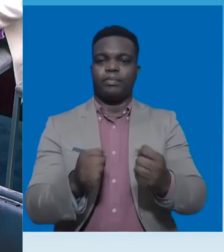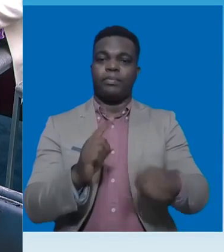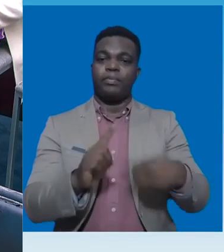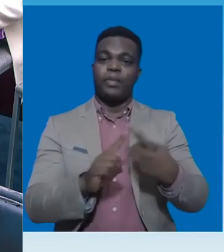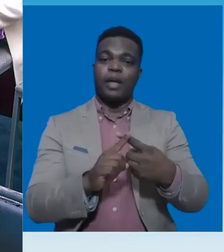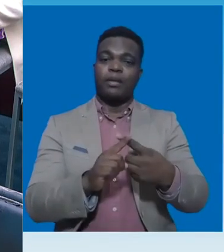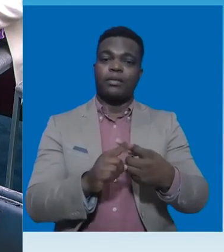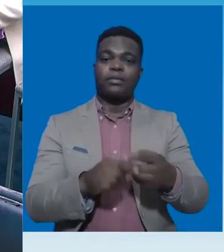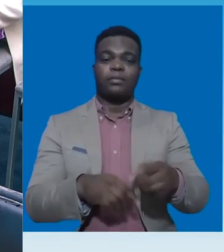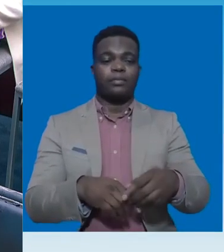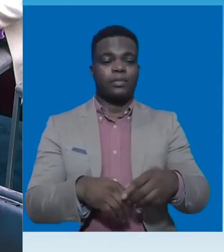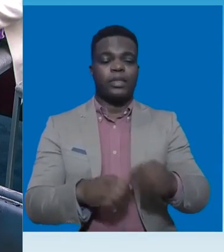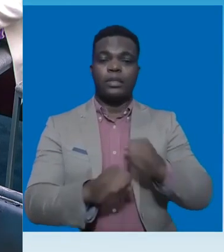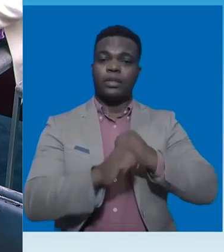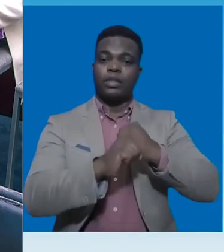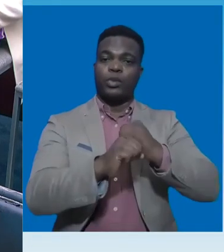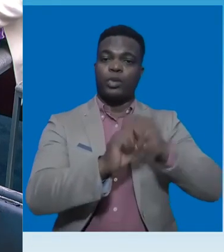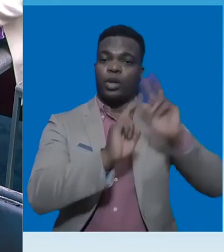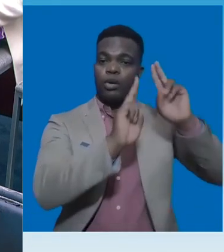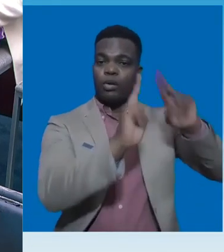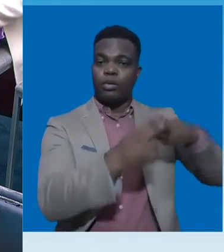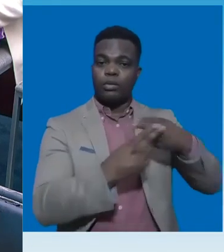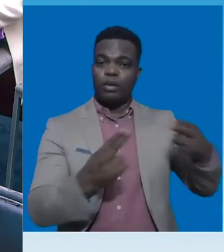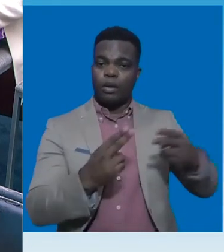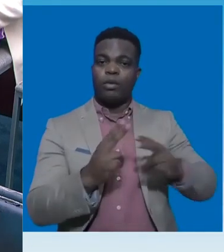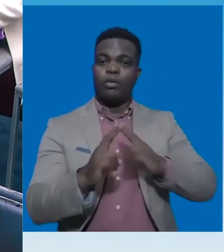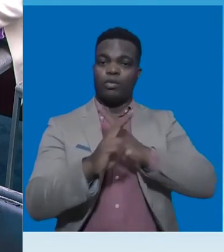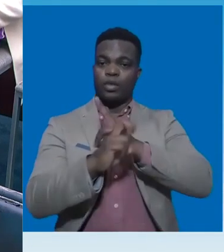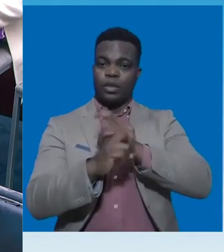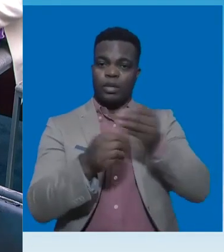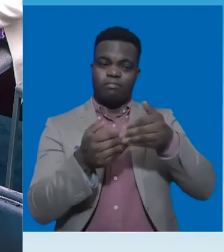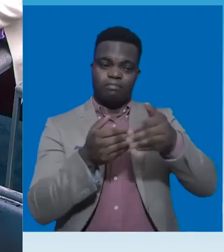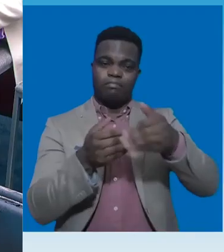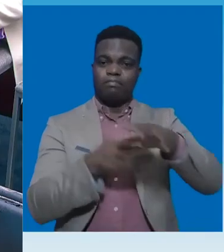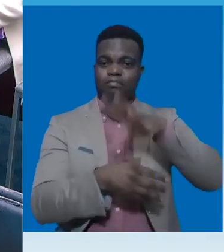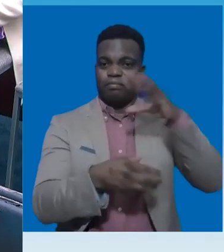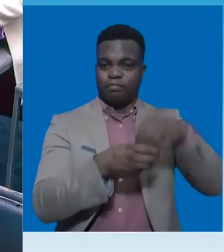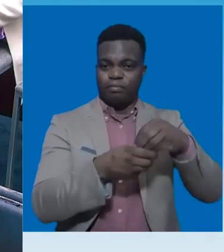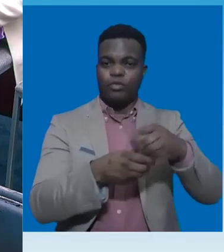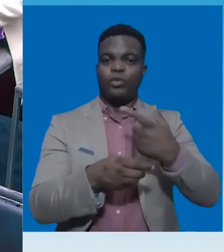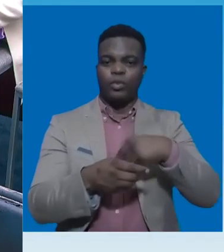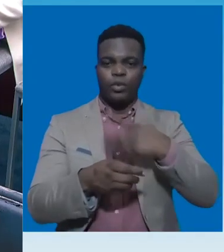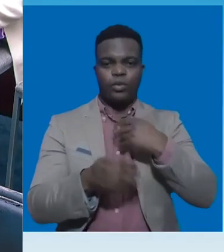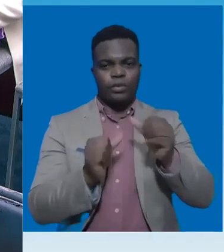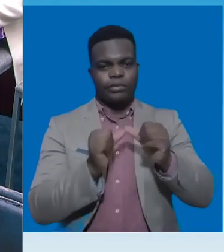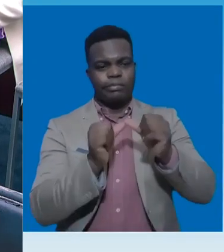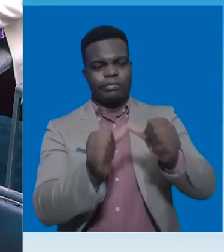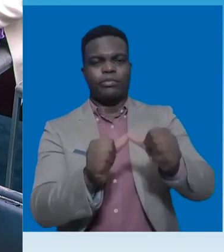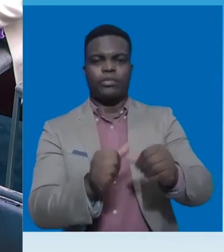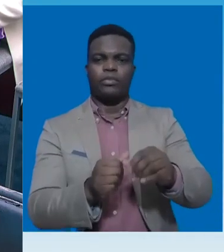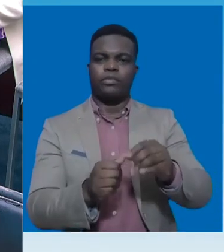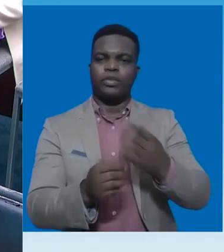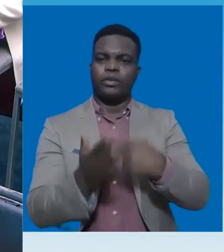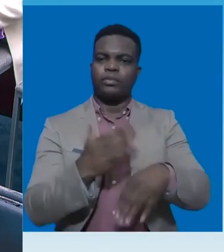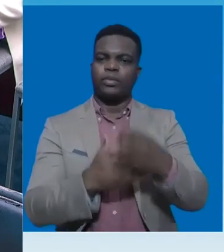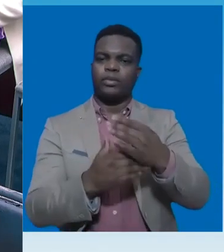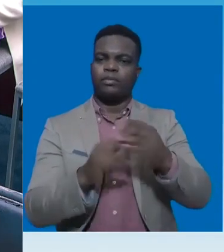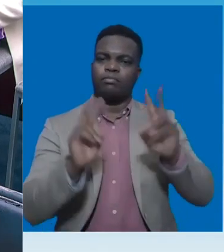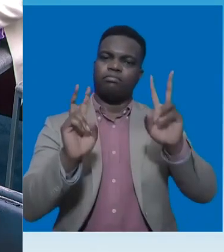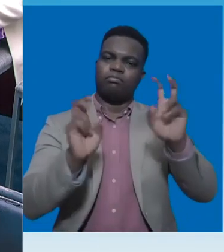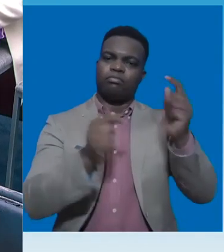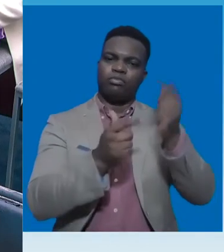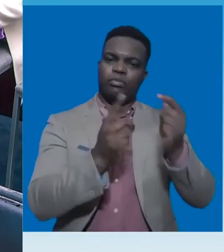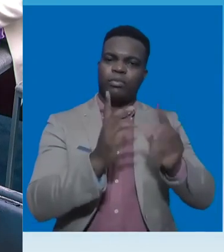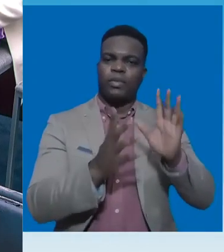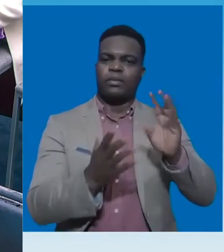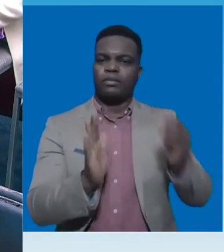across the UN system and also in this new format. And we stand ready to work with all member states and UN entities